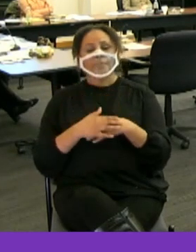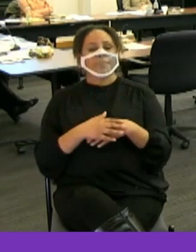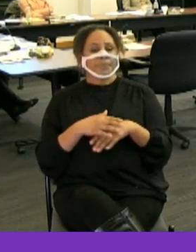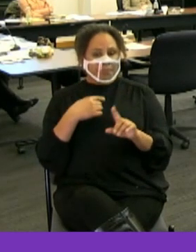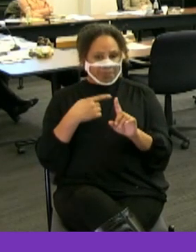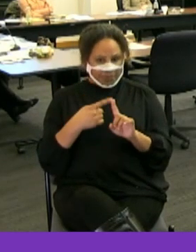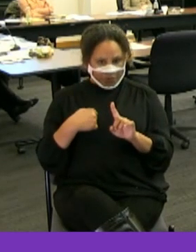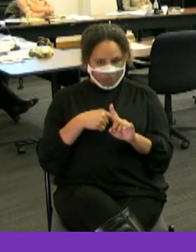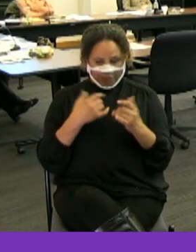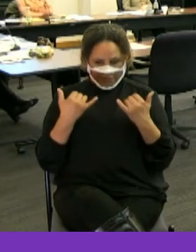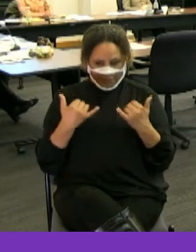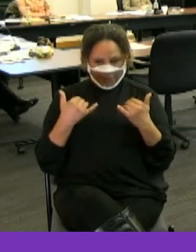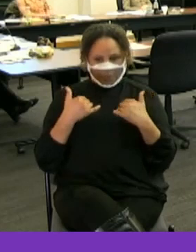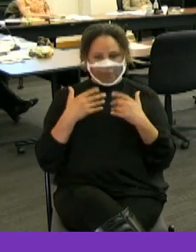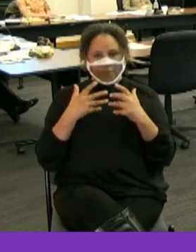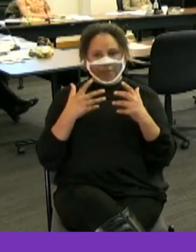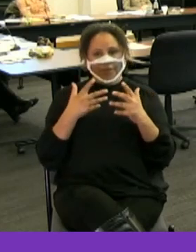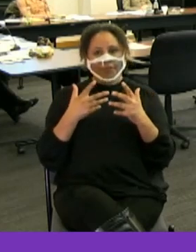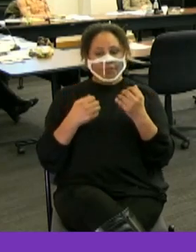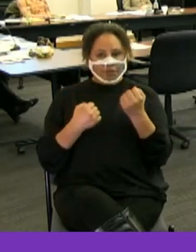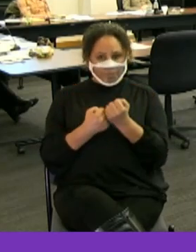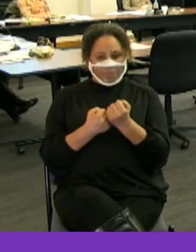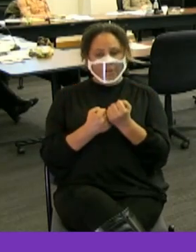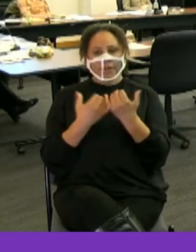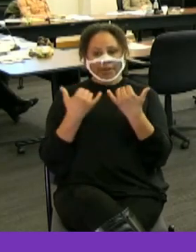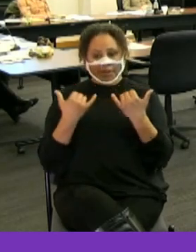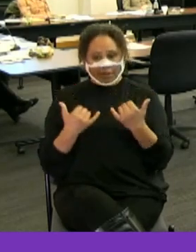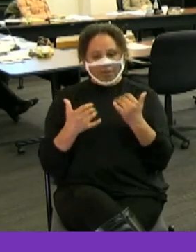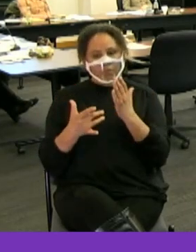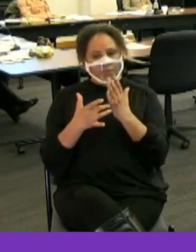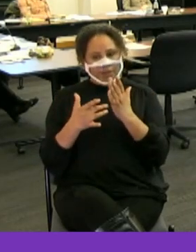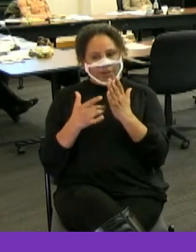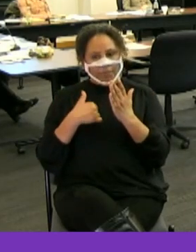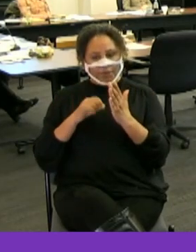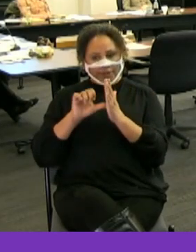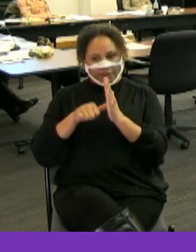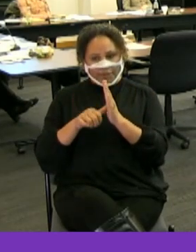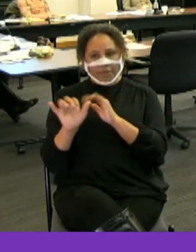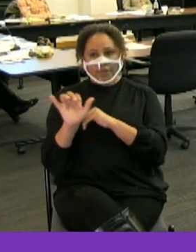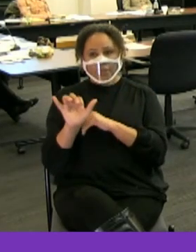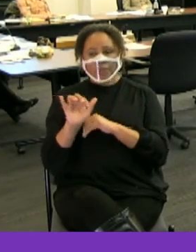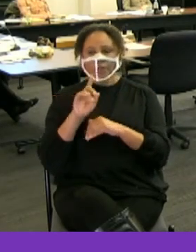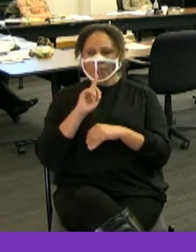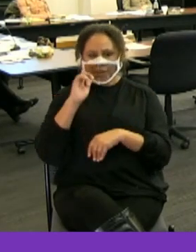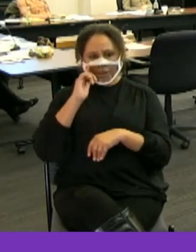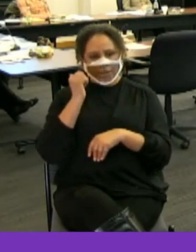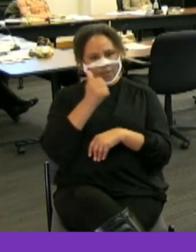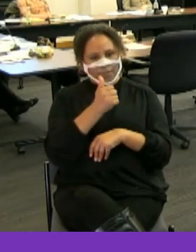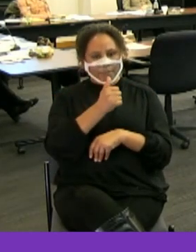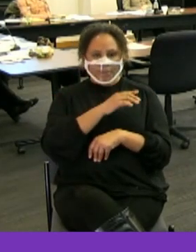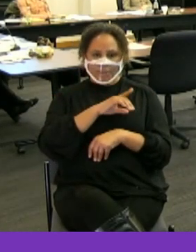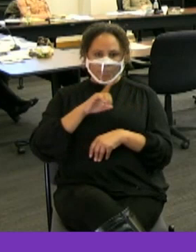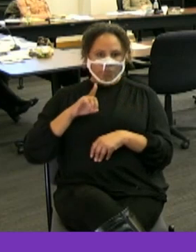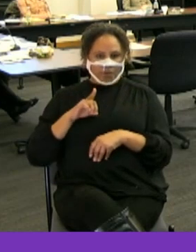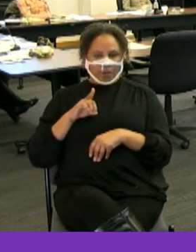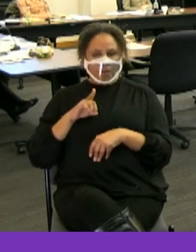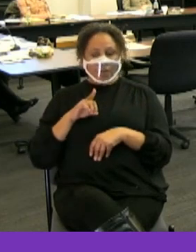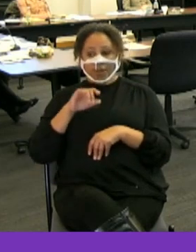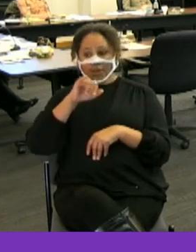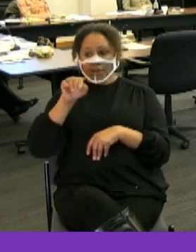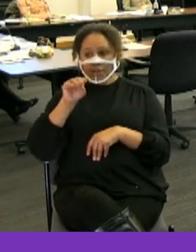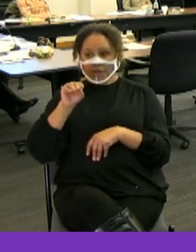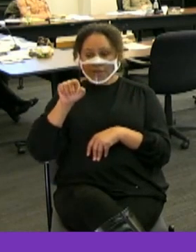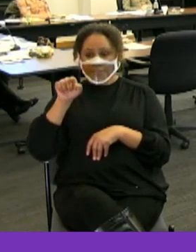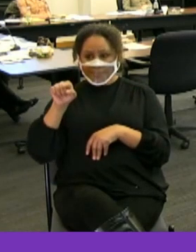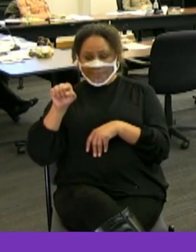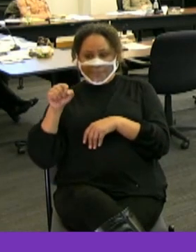terms of support services with technology. So I just wanted to stress that as well. It is really up to the board. It was Jim's